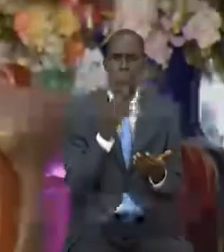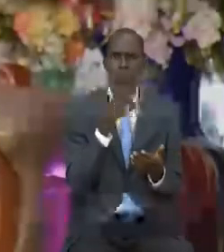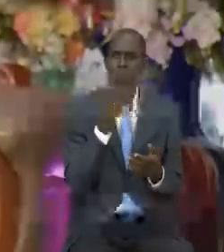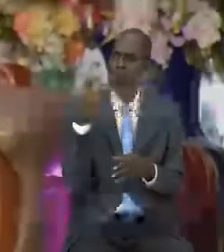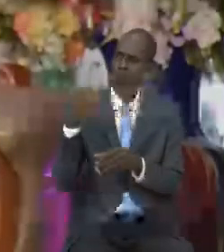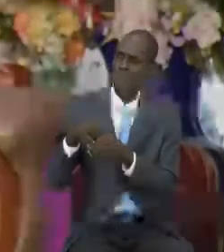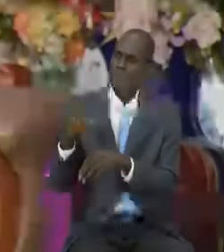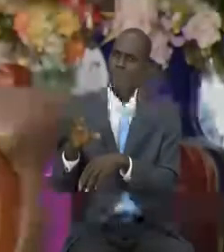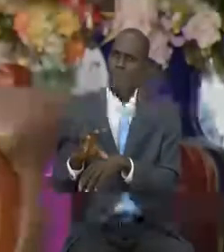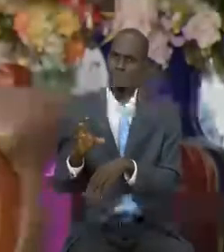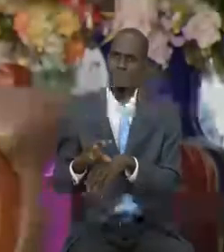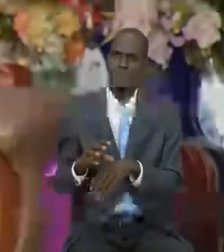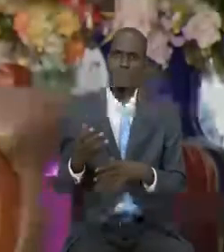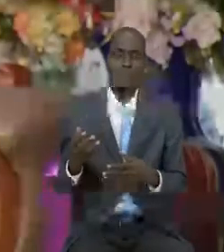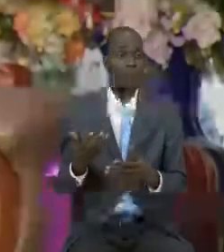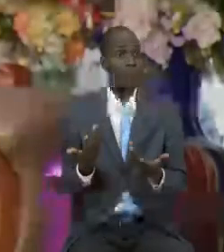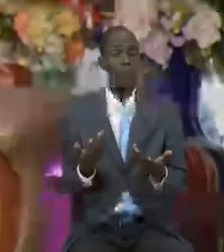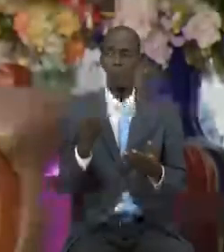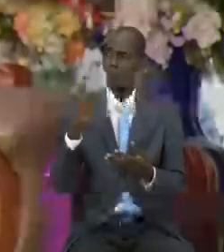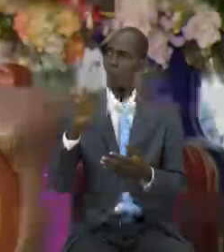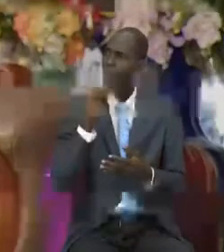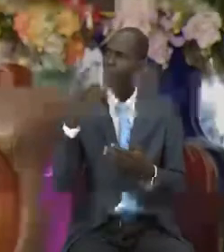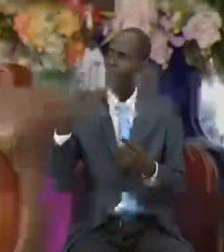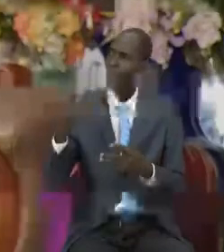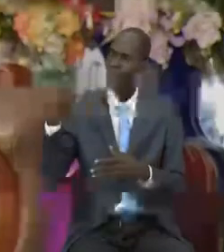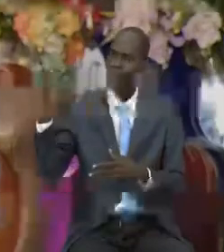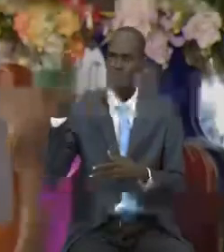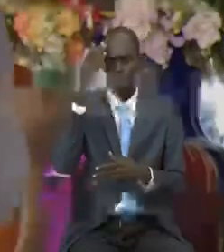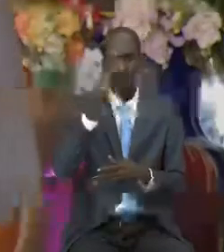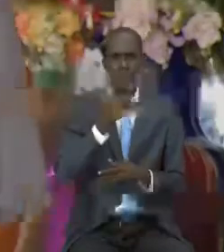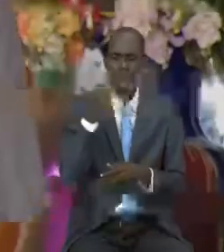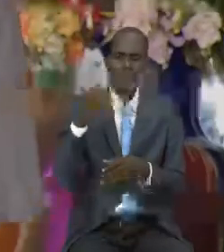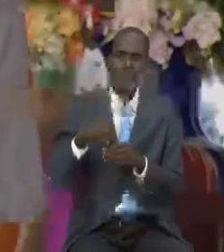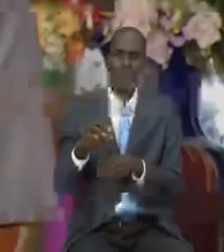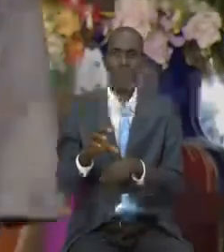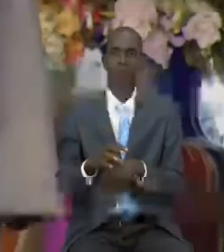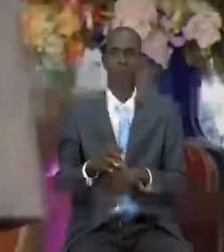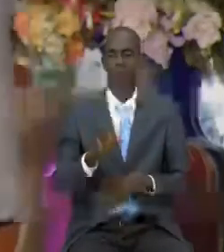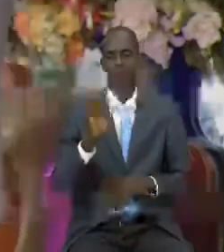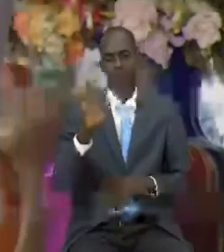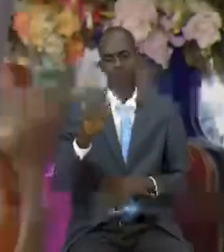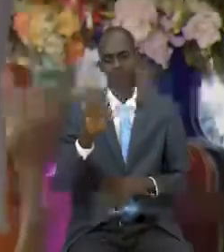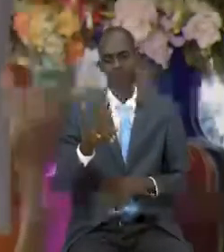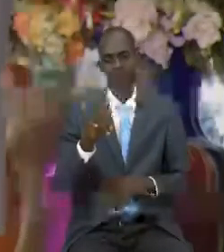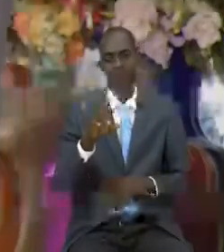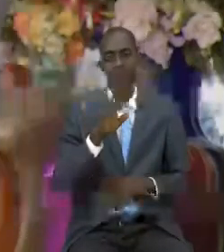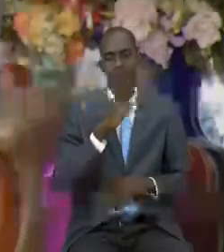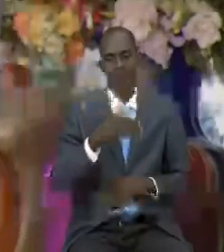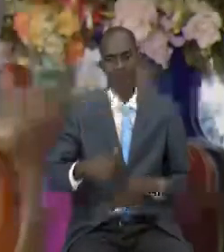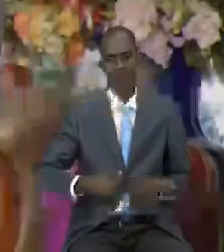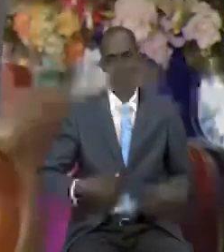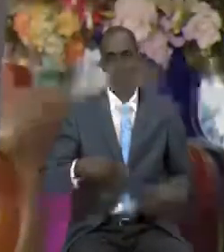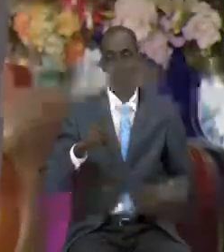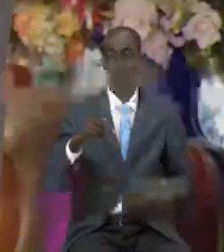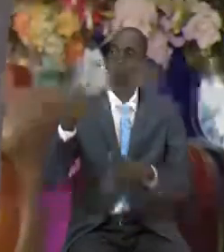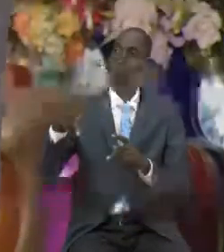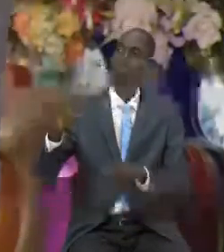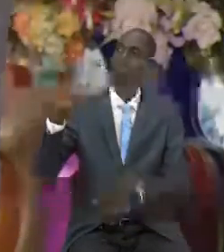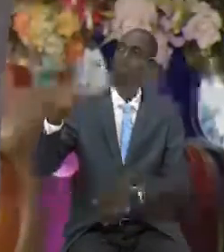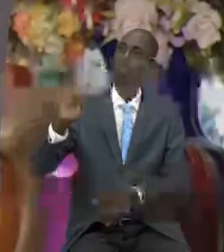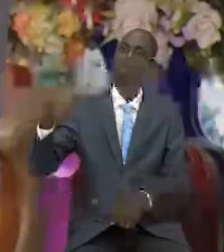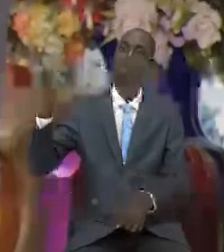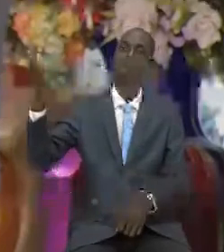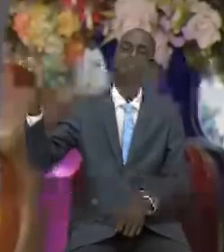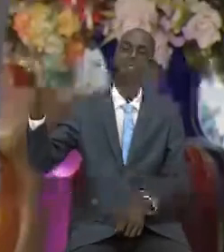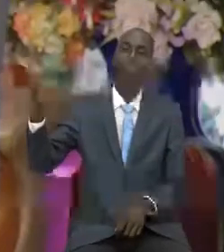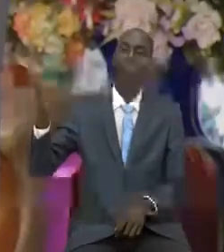church? Some preaching is going on, why are you not hearing? He says, the young man, the person preaching there, I've